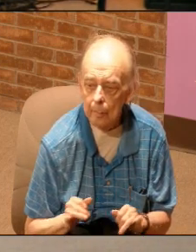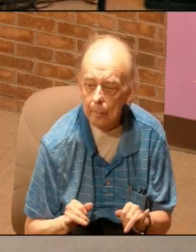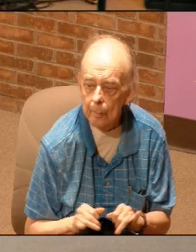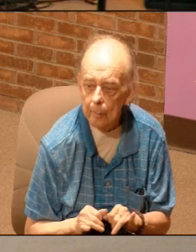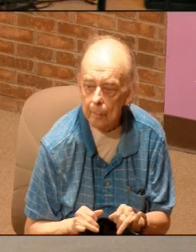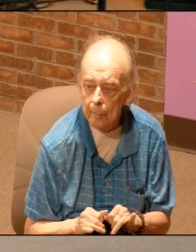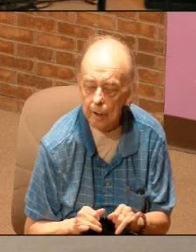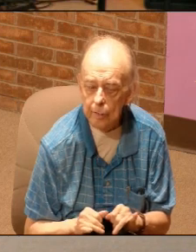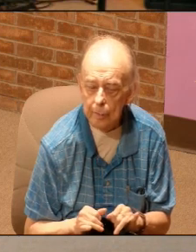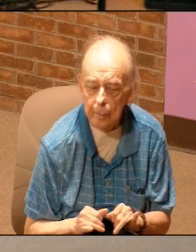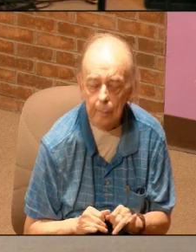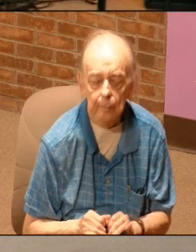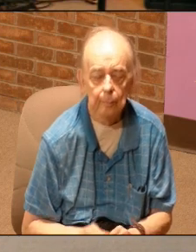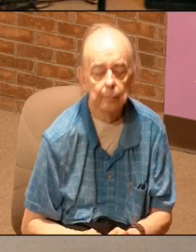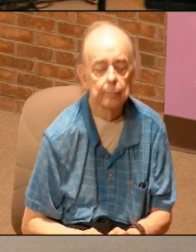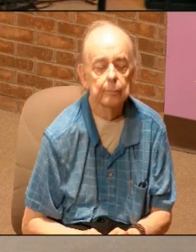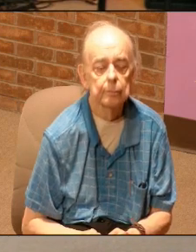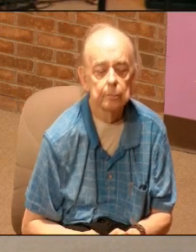And so,